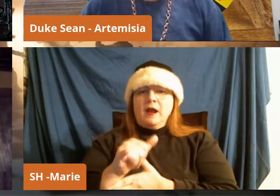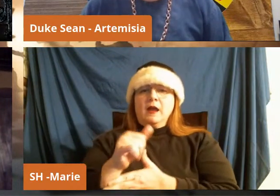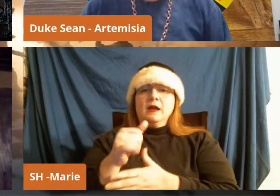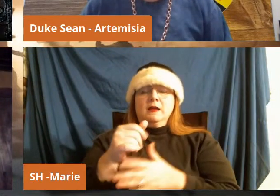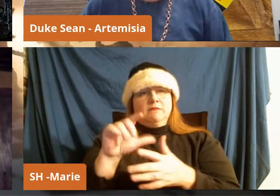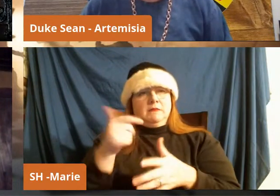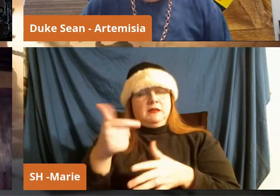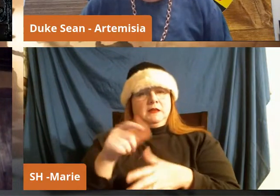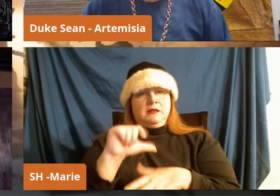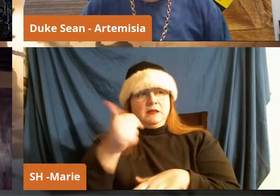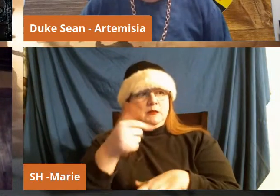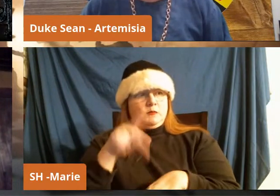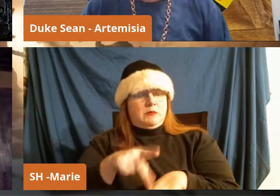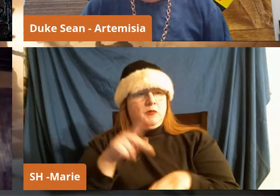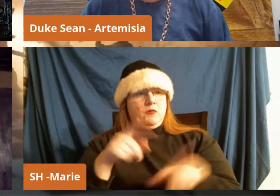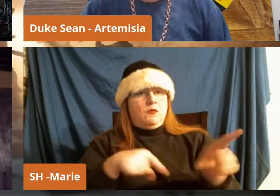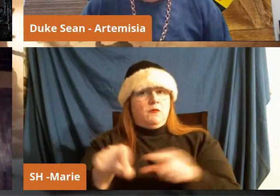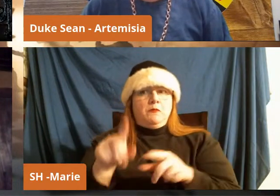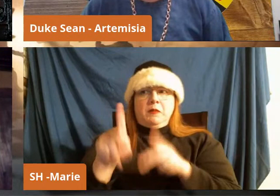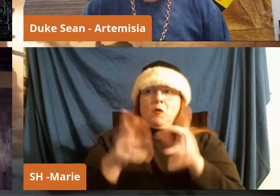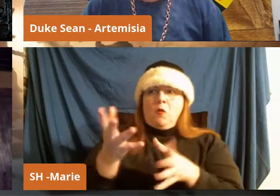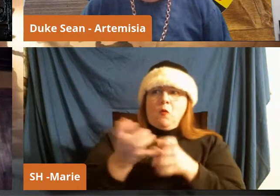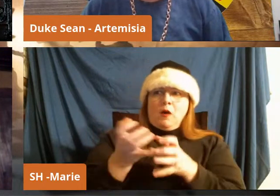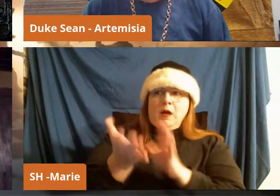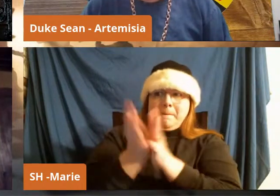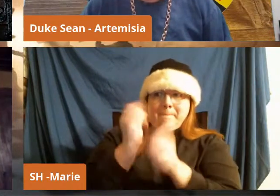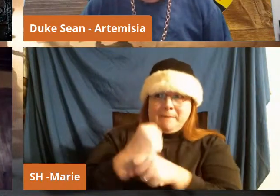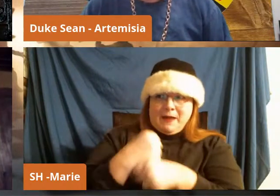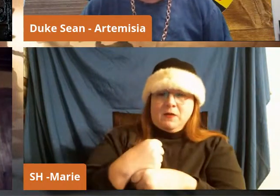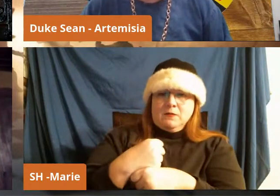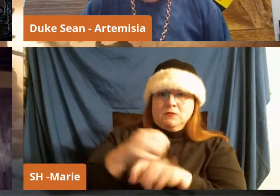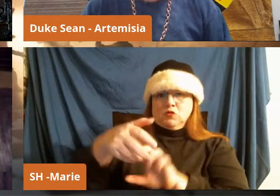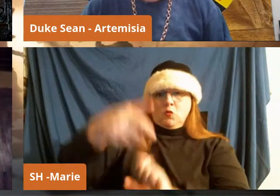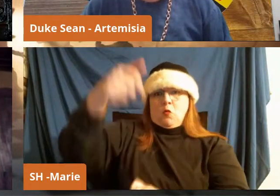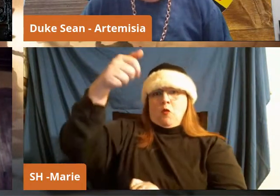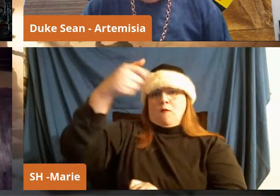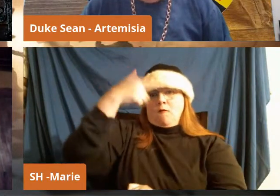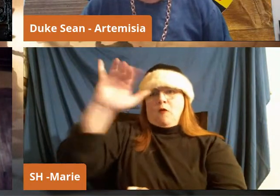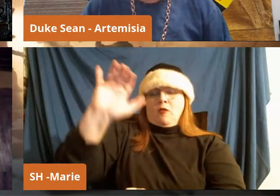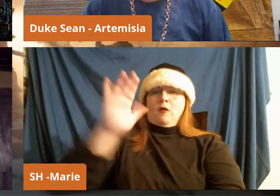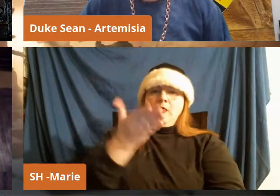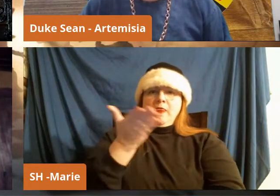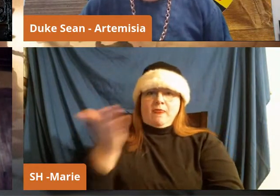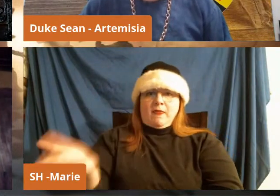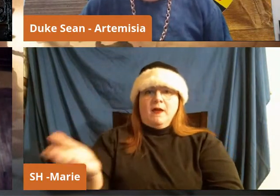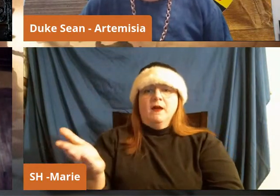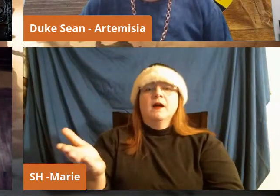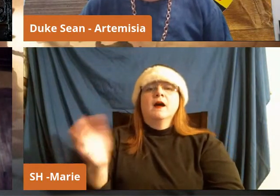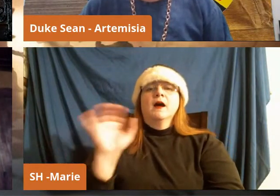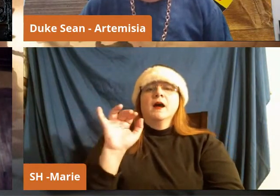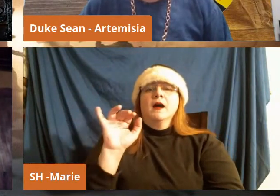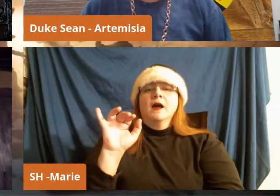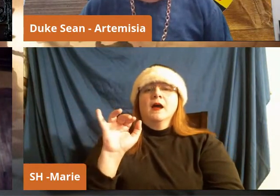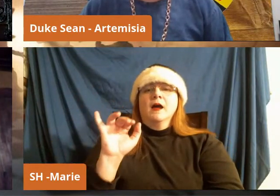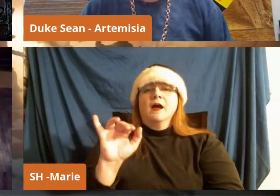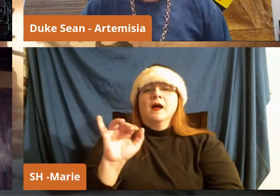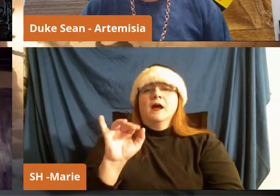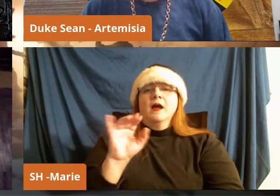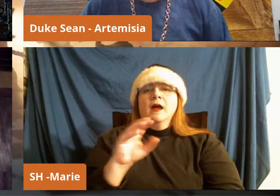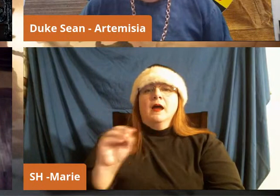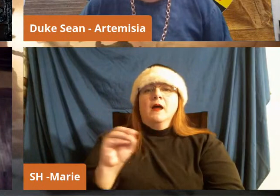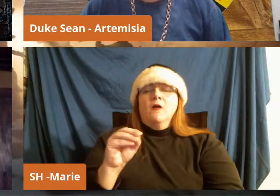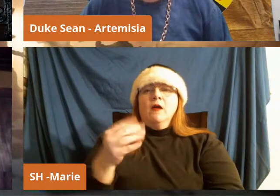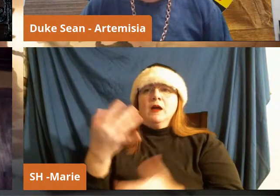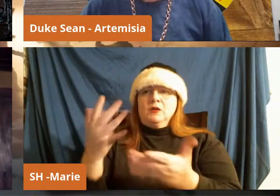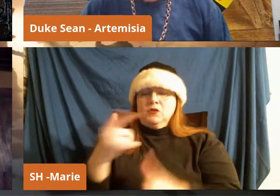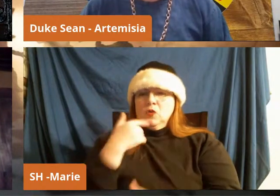of the go-to guy that people want him to make their scroll for their thing, and while I told him